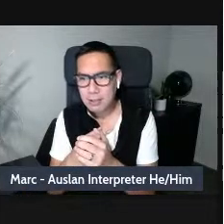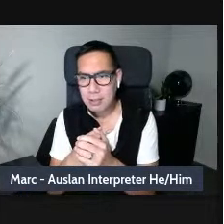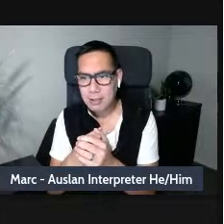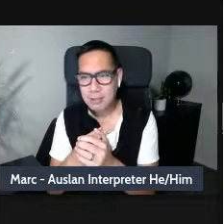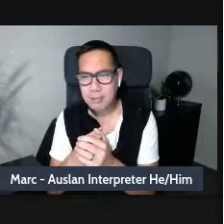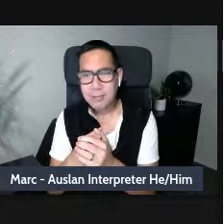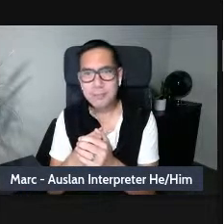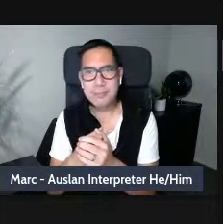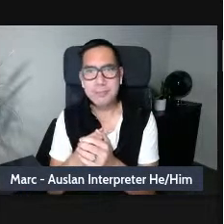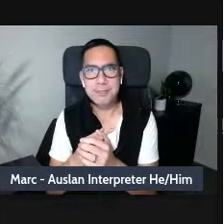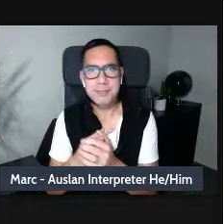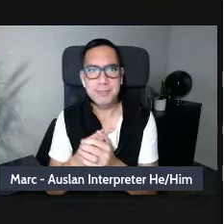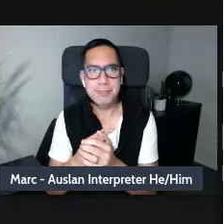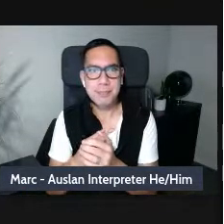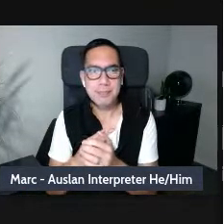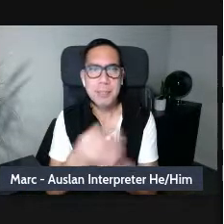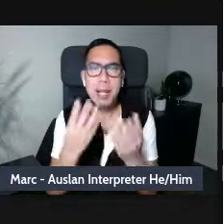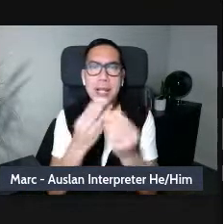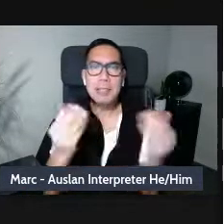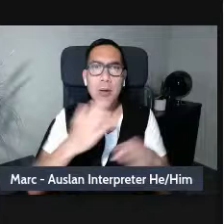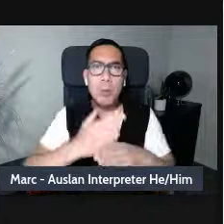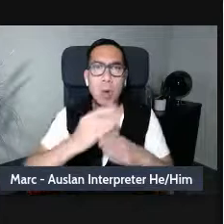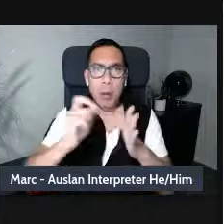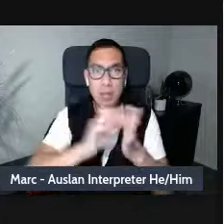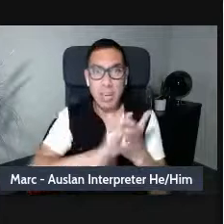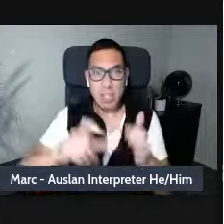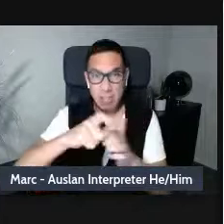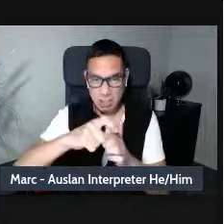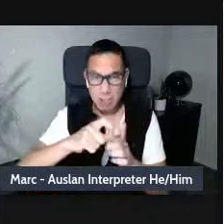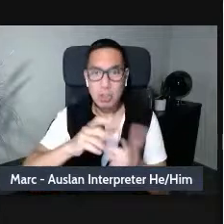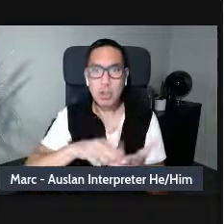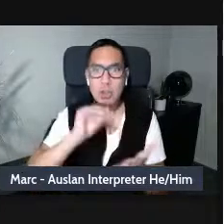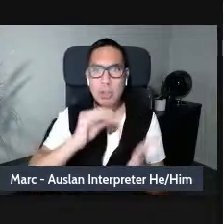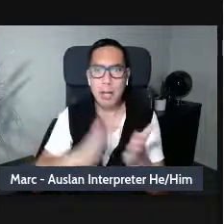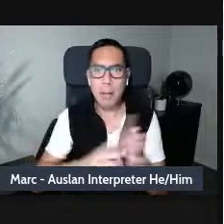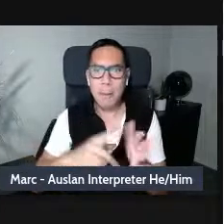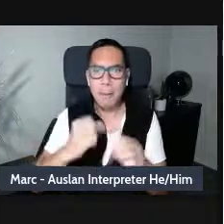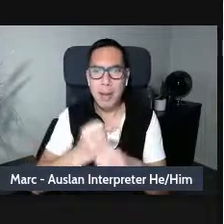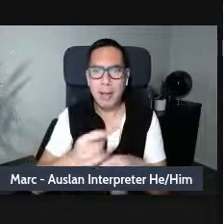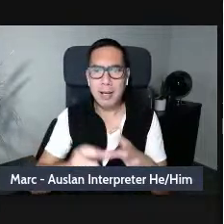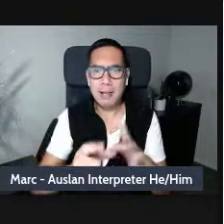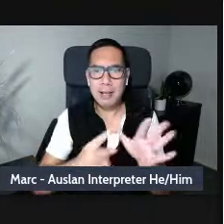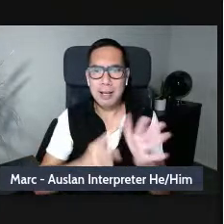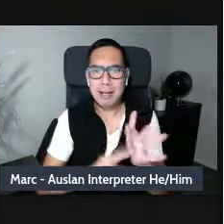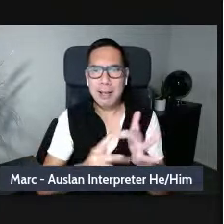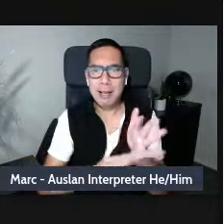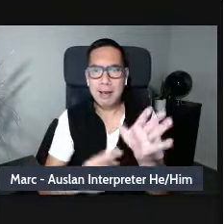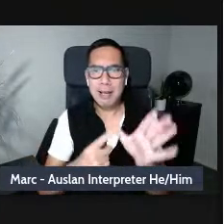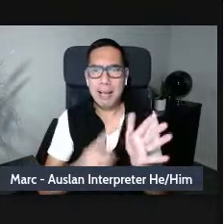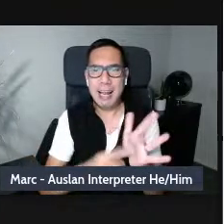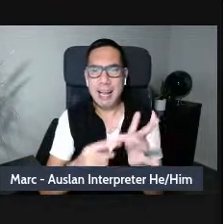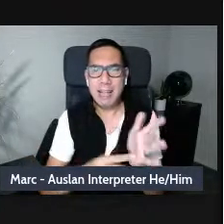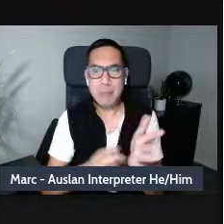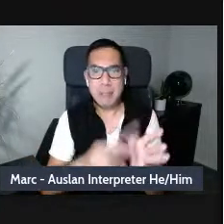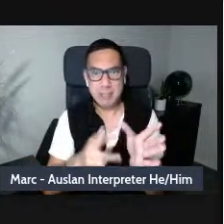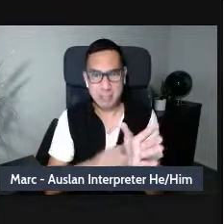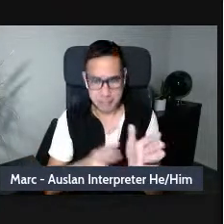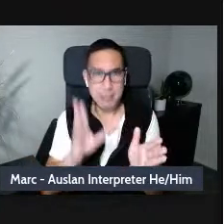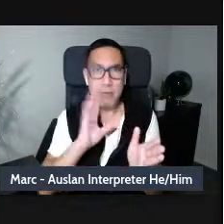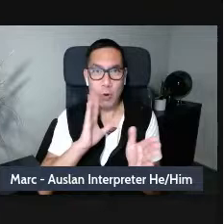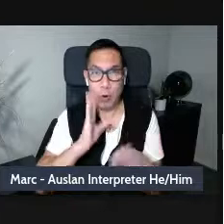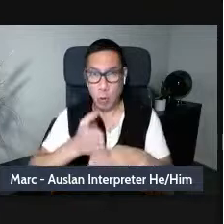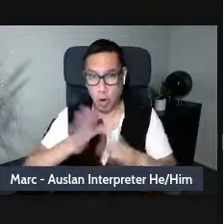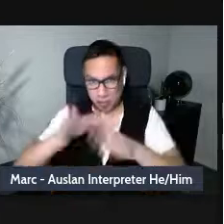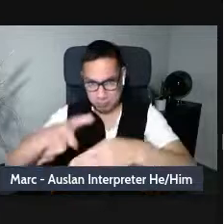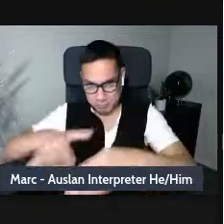some of the work that my PhD student Magdalena Littman has been working on, we found that giving just free